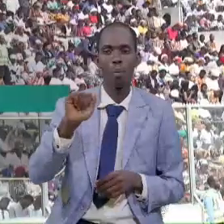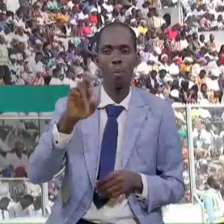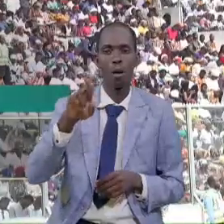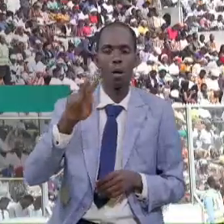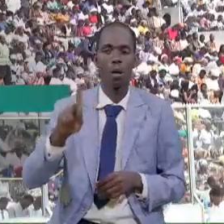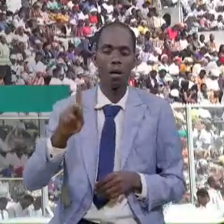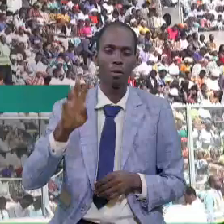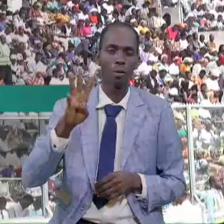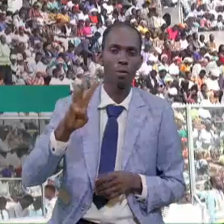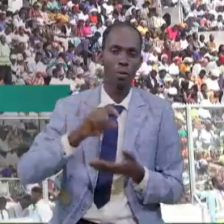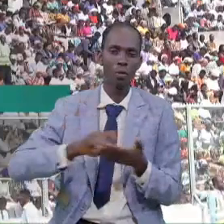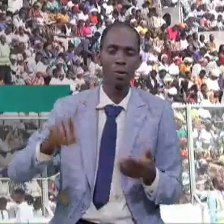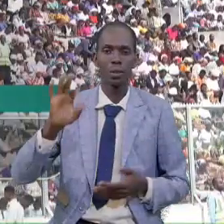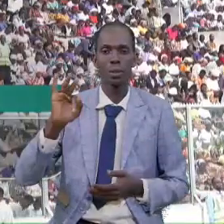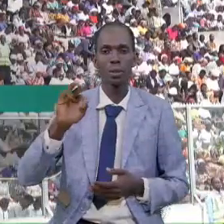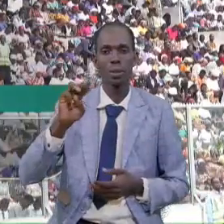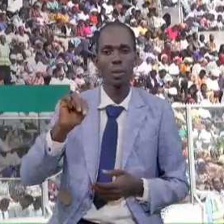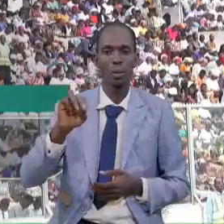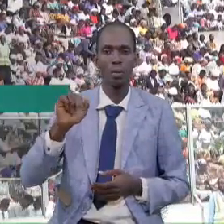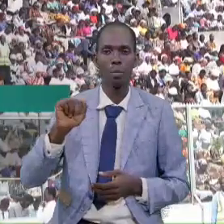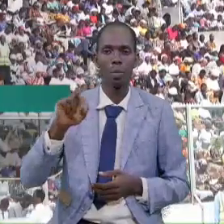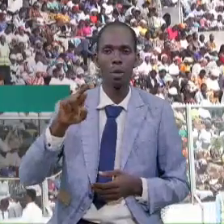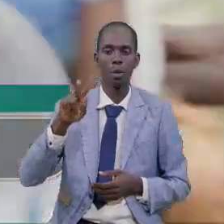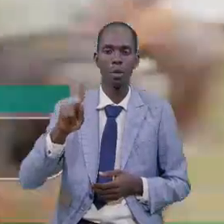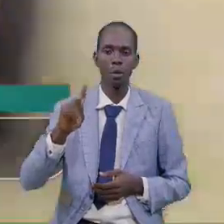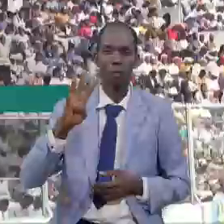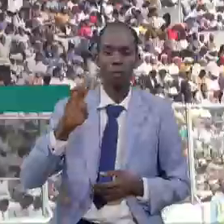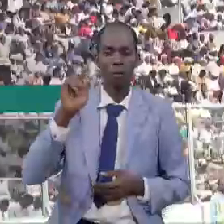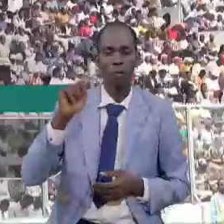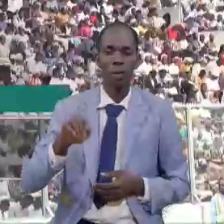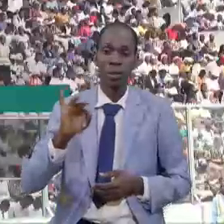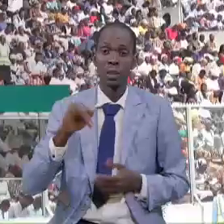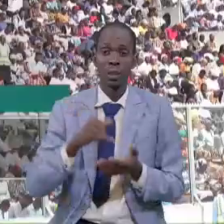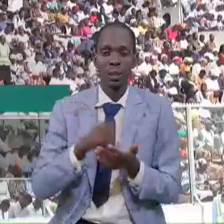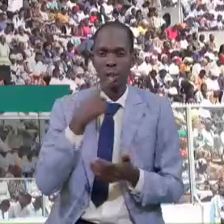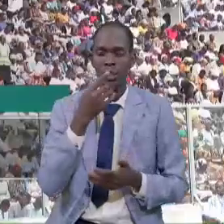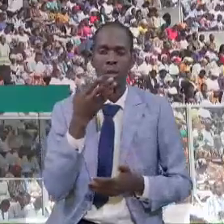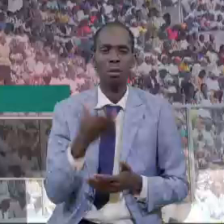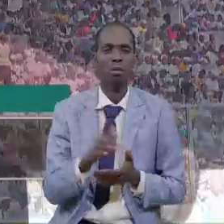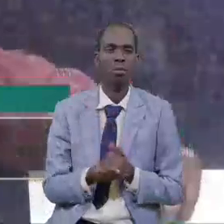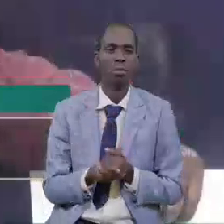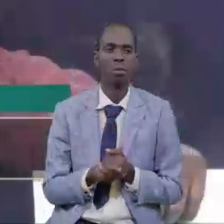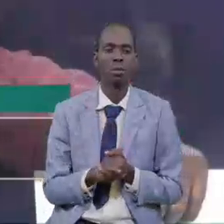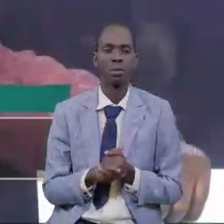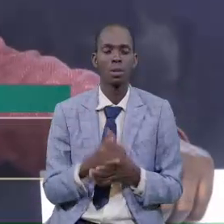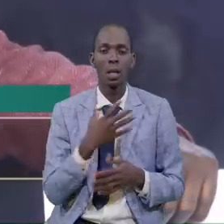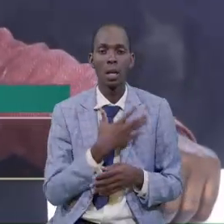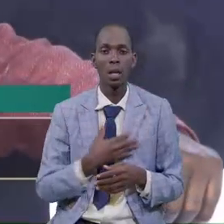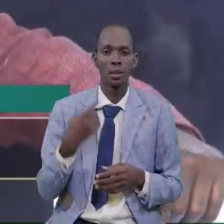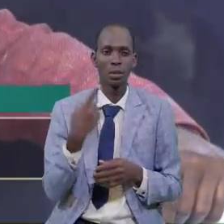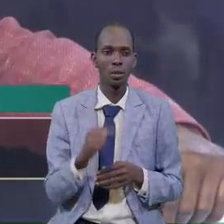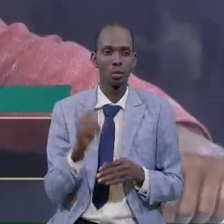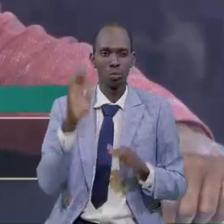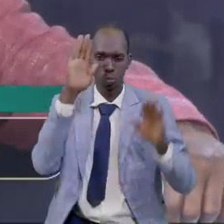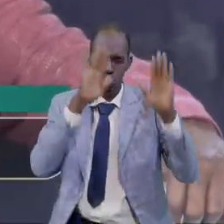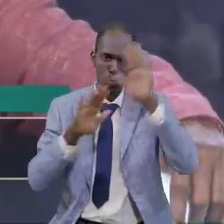verse 19, he tells us here, he says, and the cares of this world. The